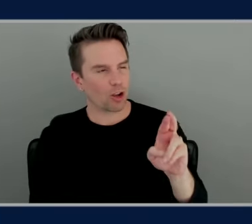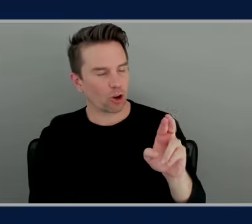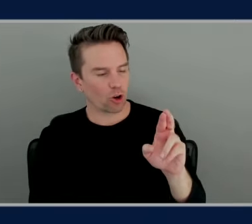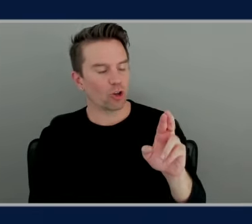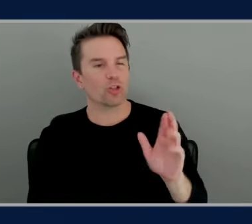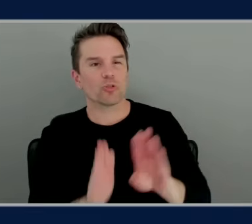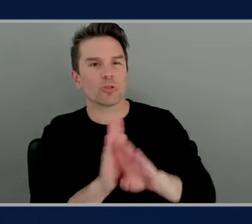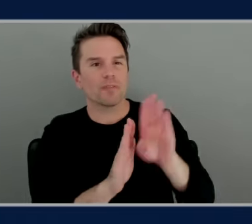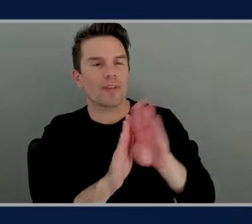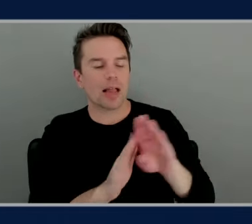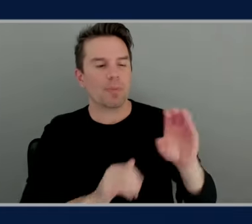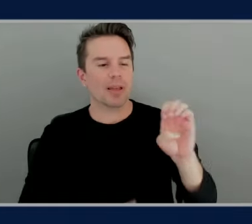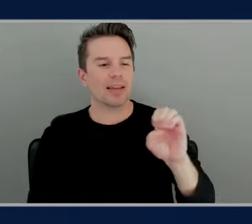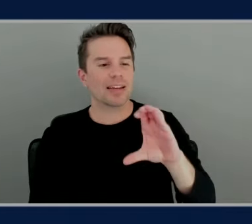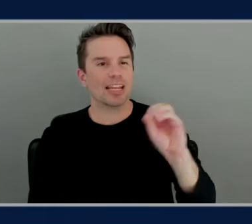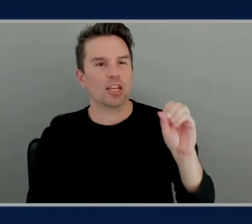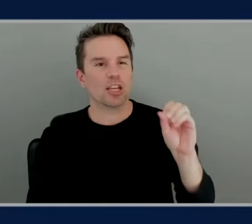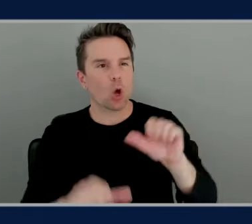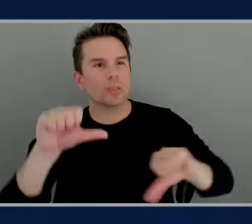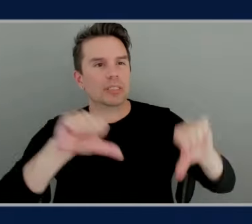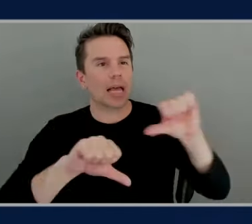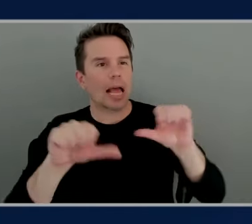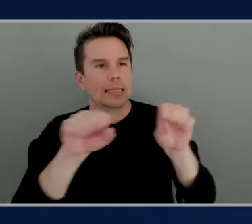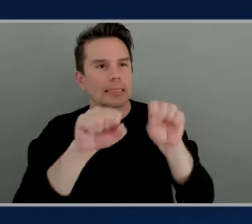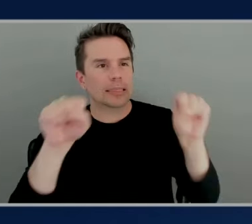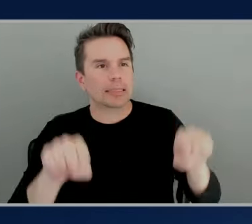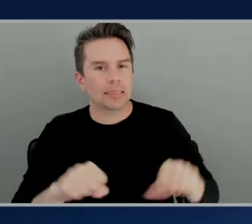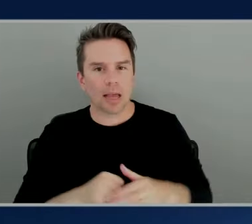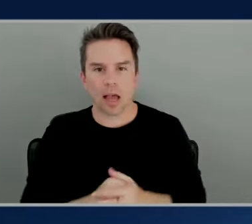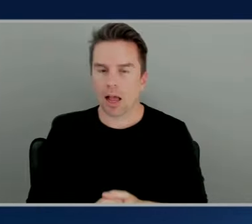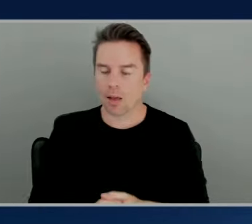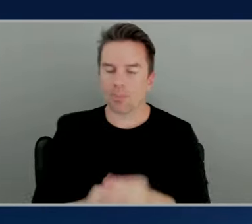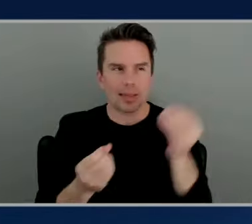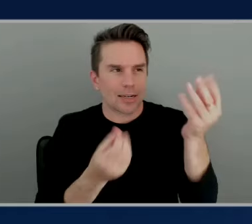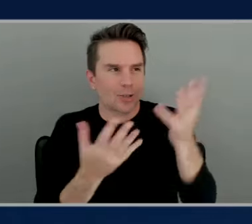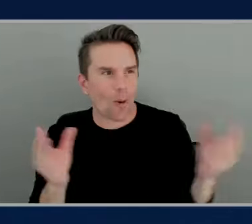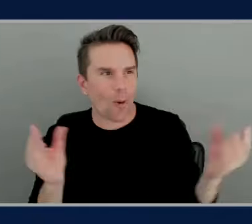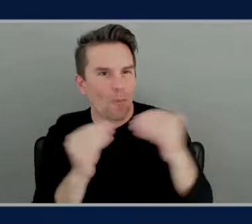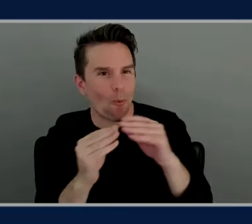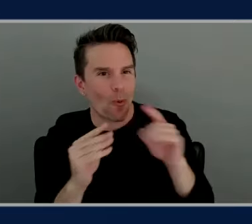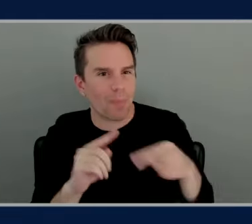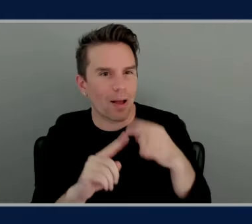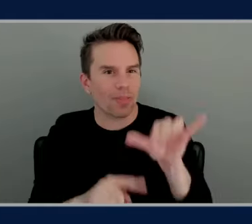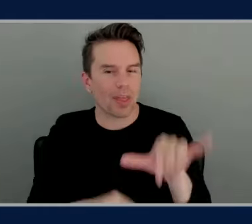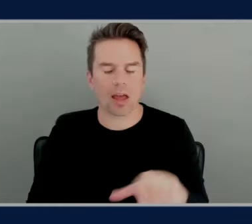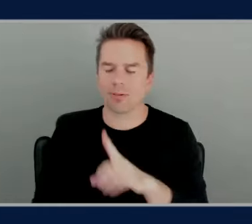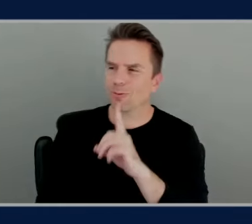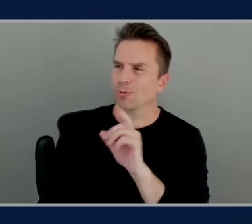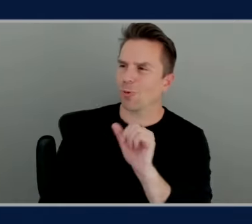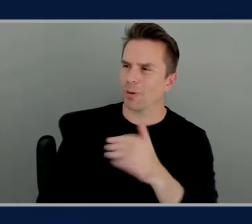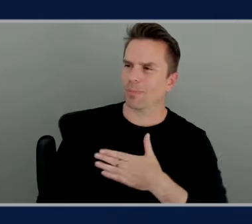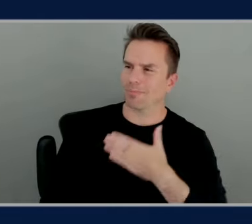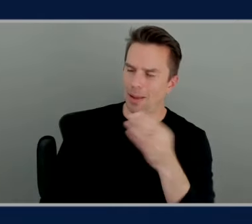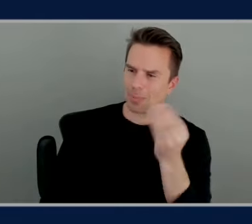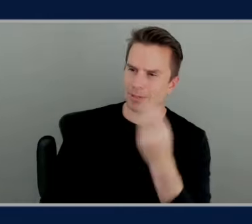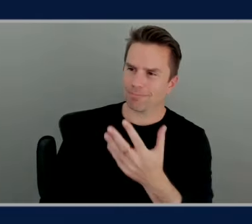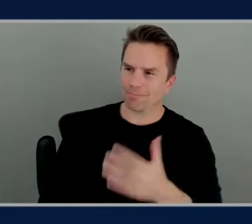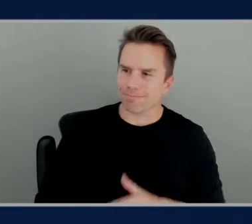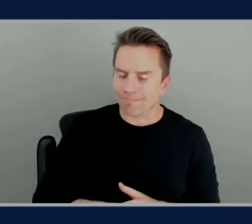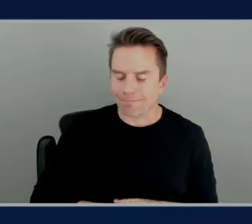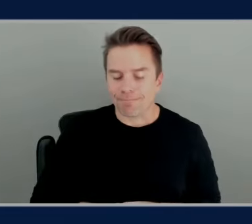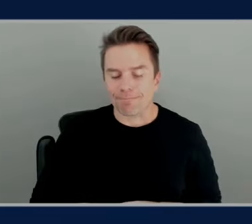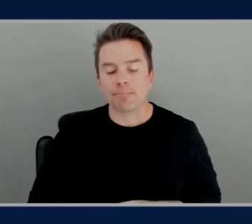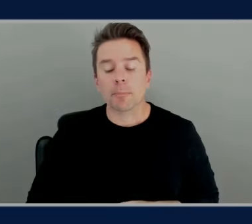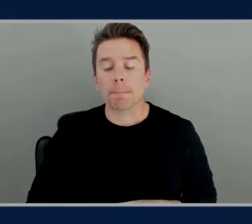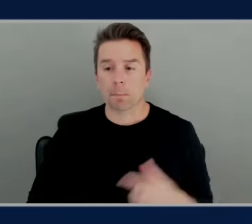that. I can absolutely tell you. I've been living in, you know, breathing that for a couple of years now. So, yeah, so we're creating, you